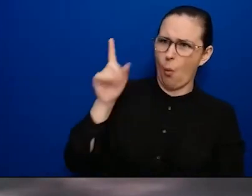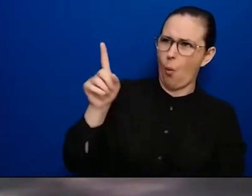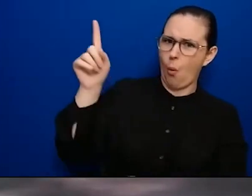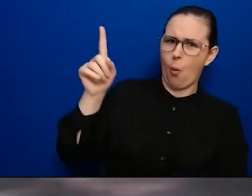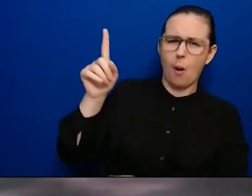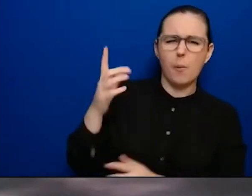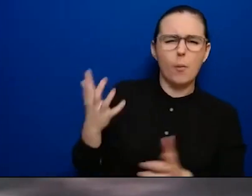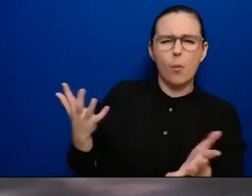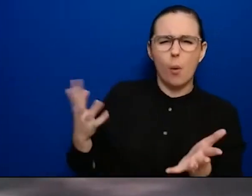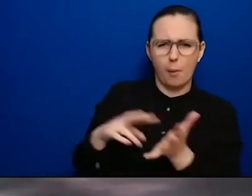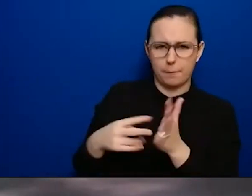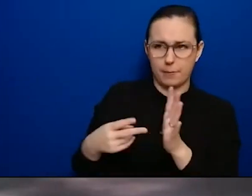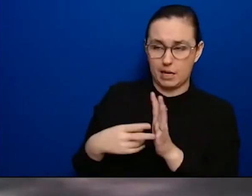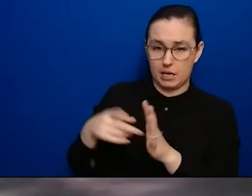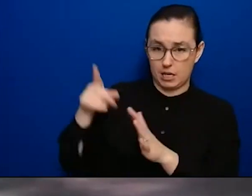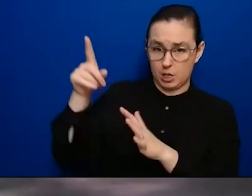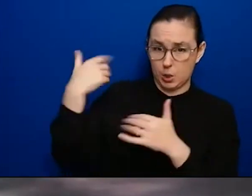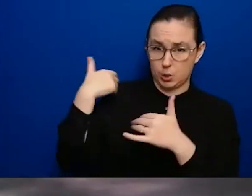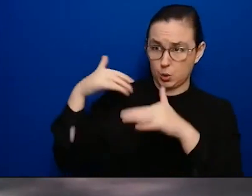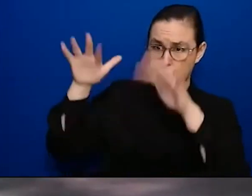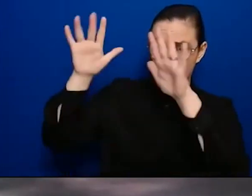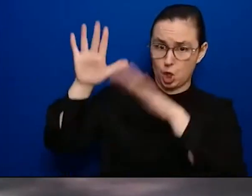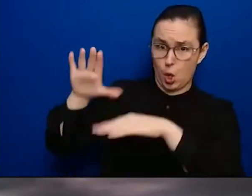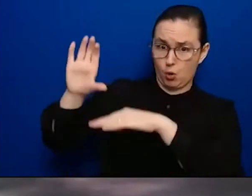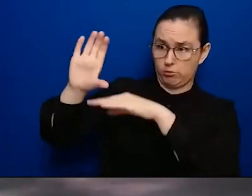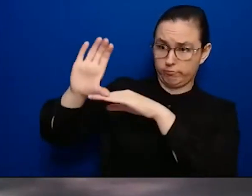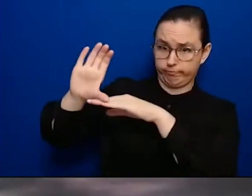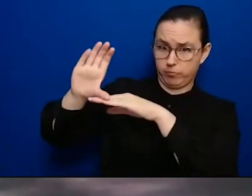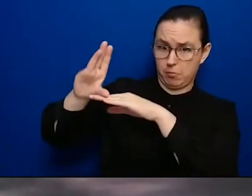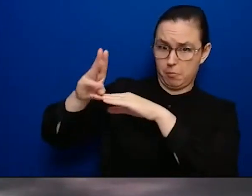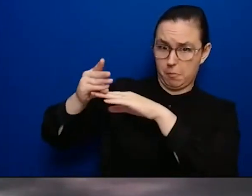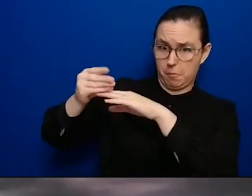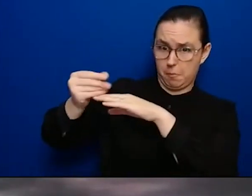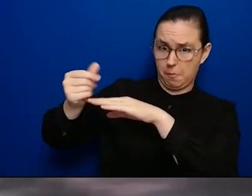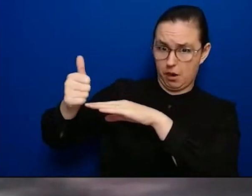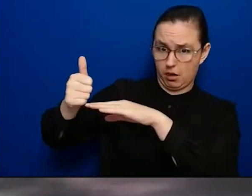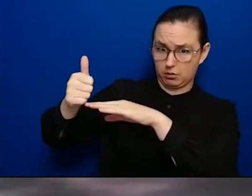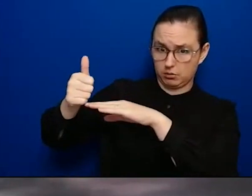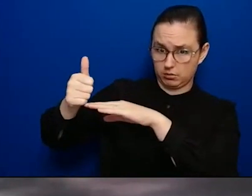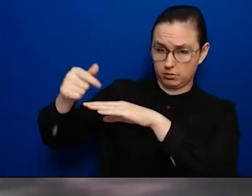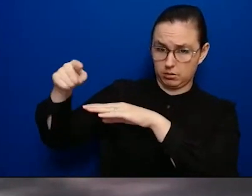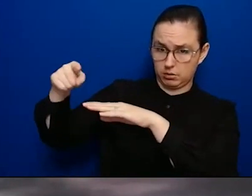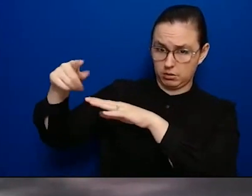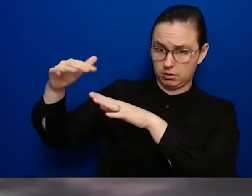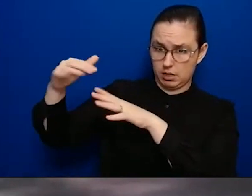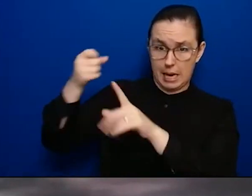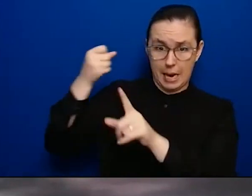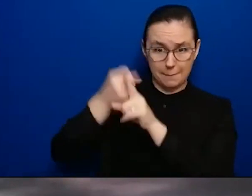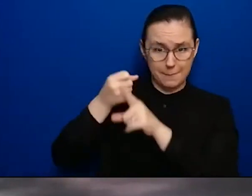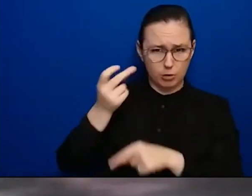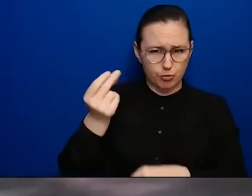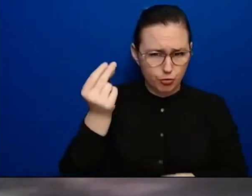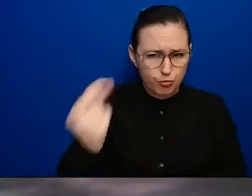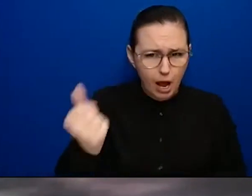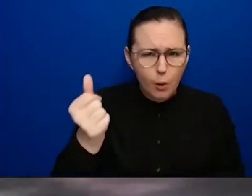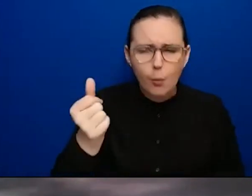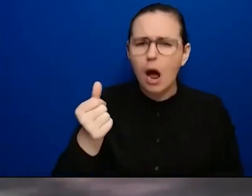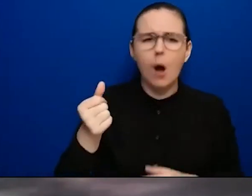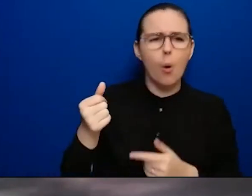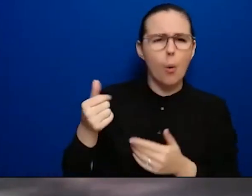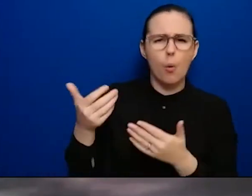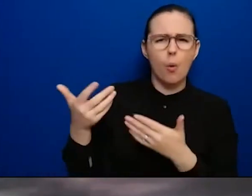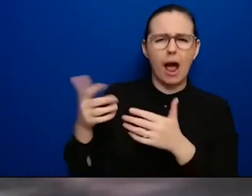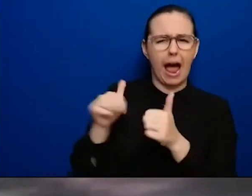be? If it melts the snowpack, do we see that immediately? Is there a lagging effect there? Where does it kind of manifest